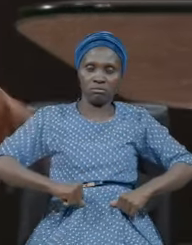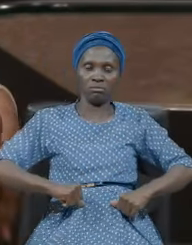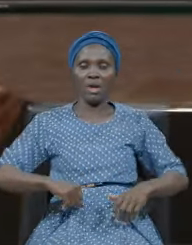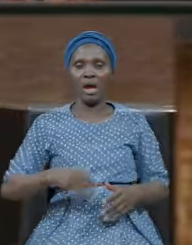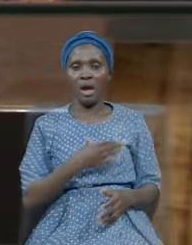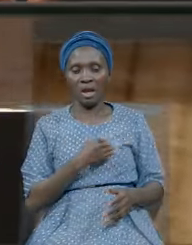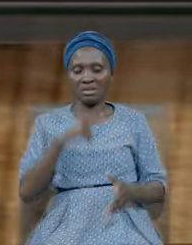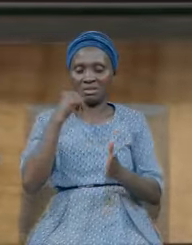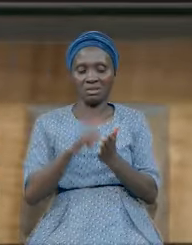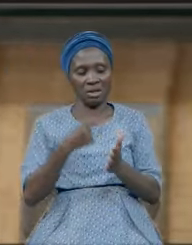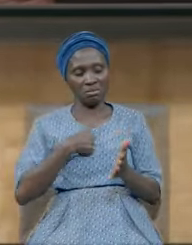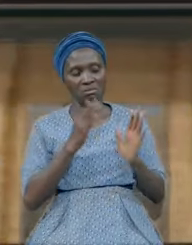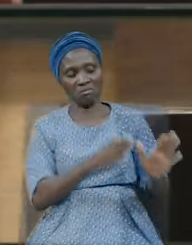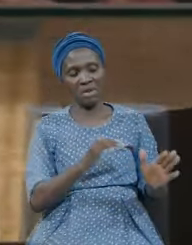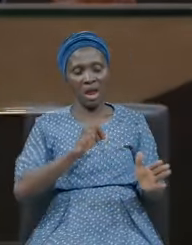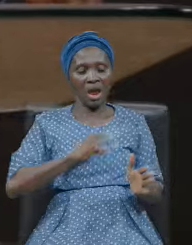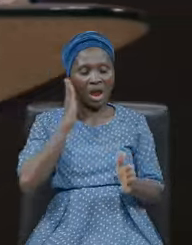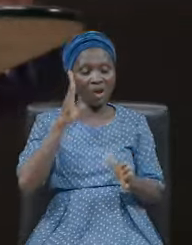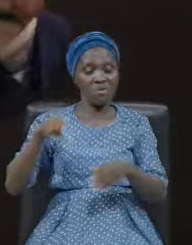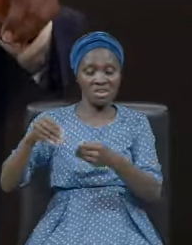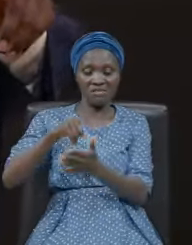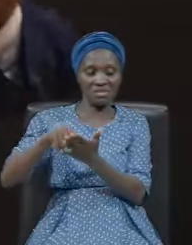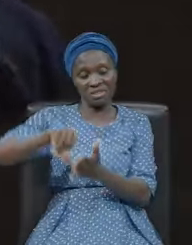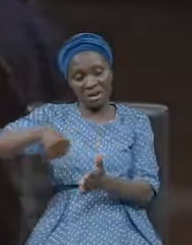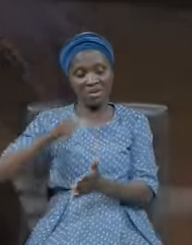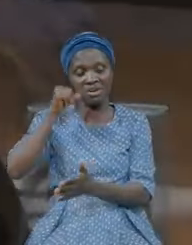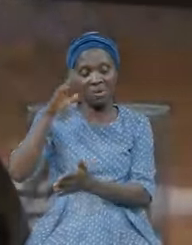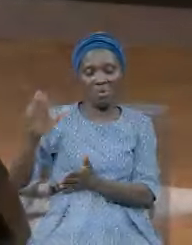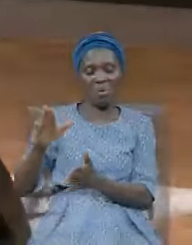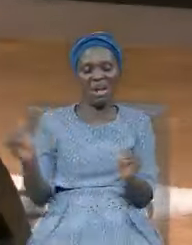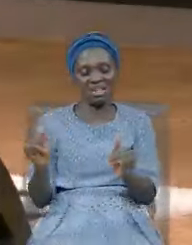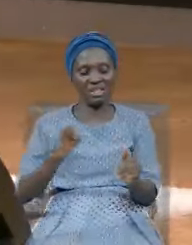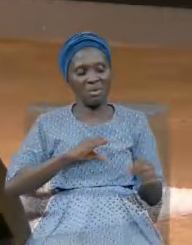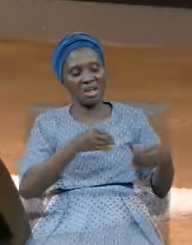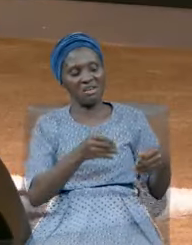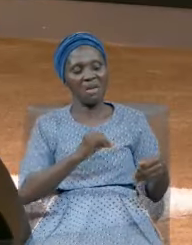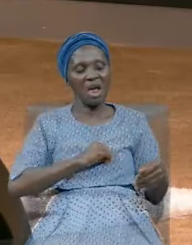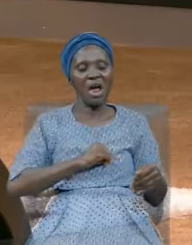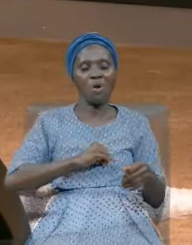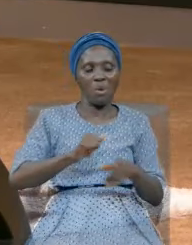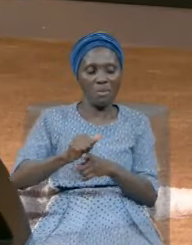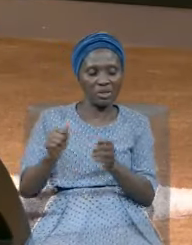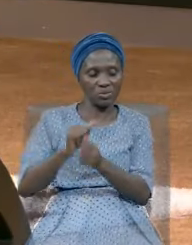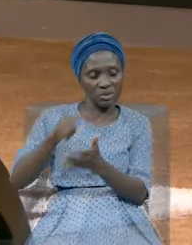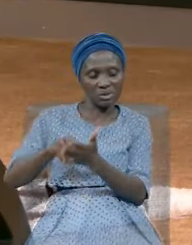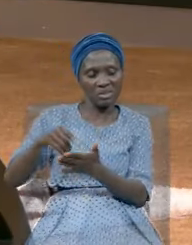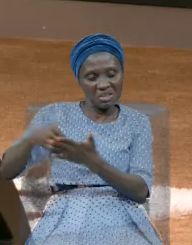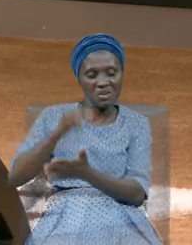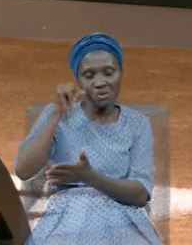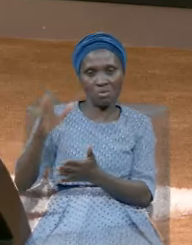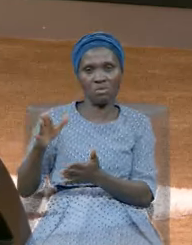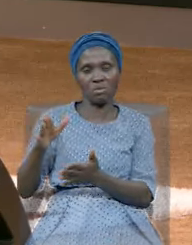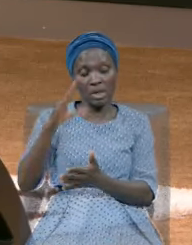woman the same thing I've been giving you. He is an adulterer. And now it says,